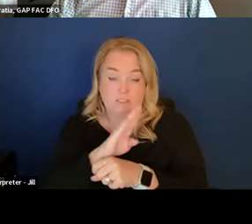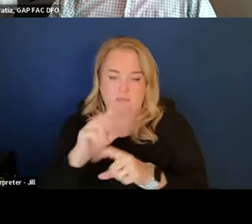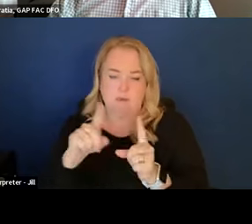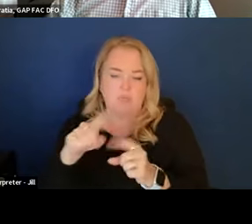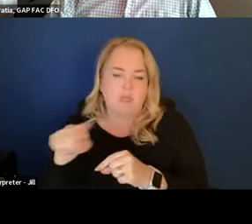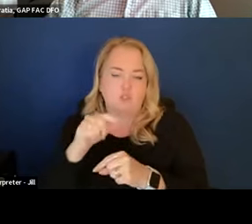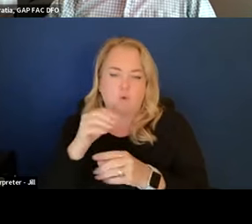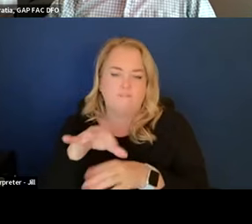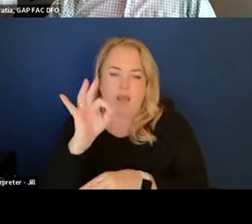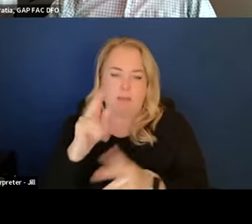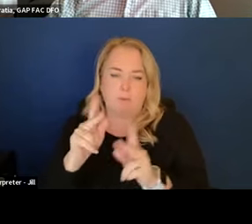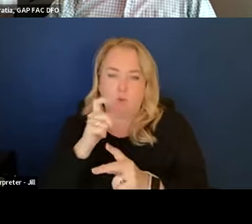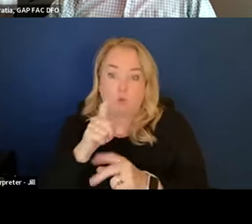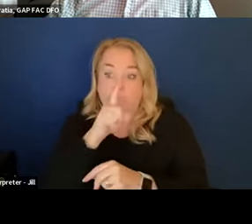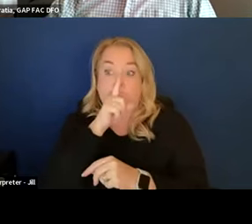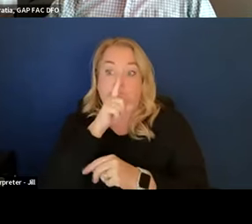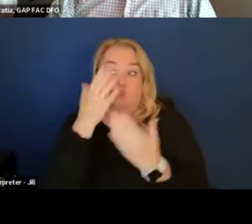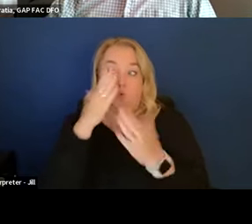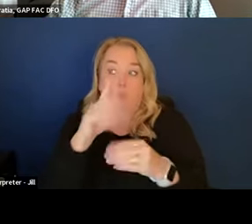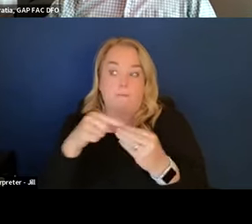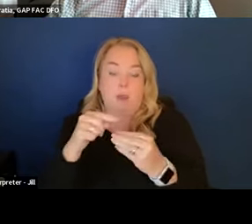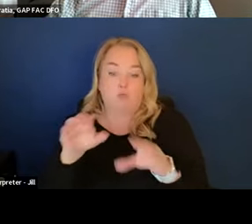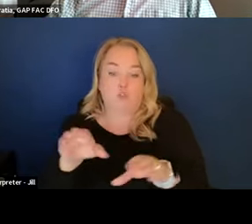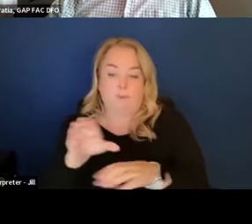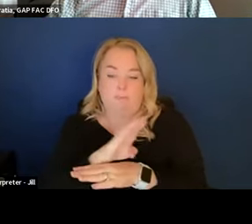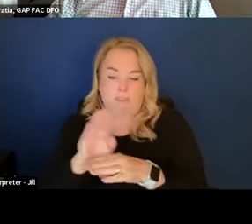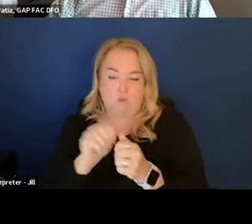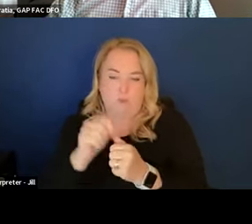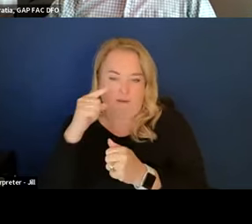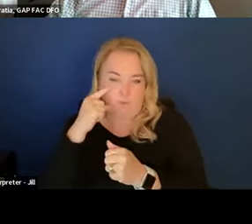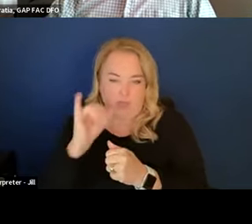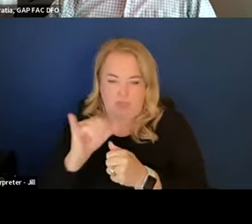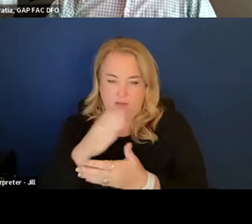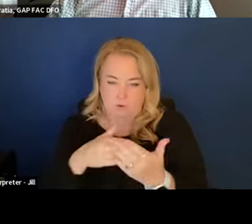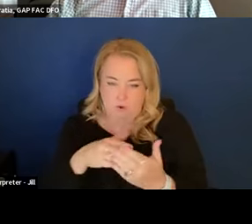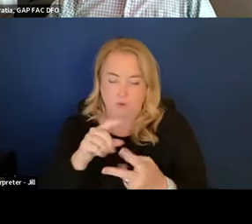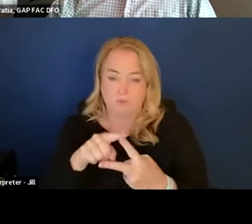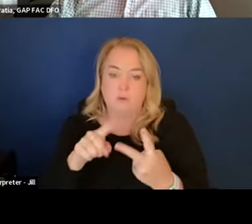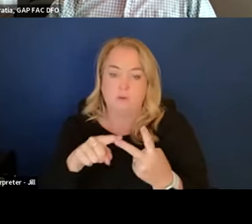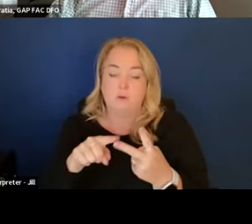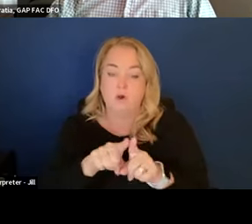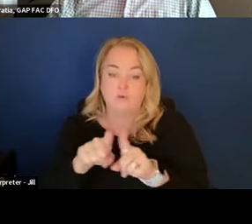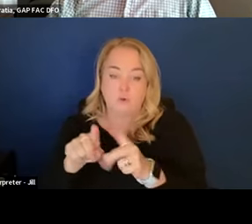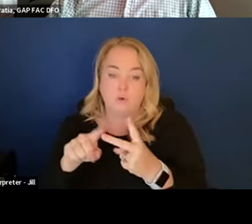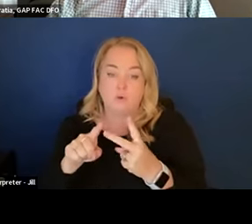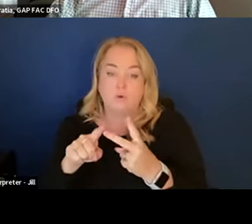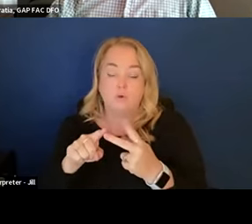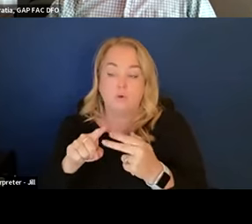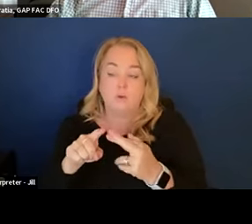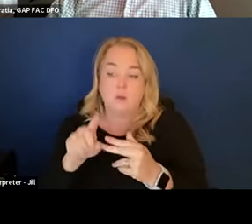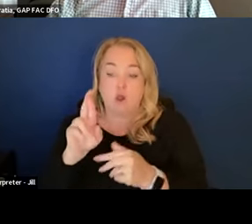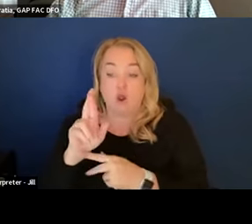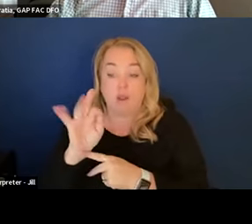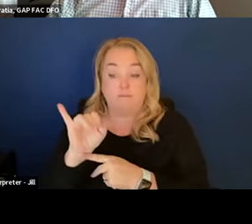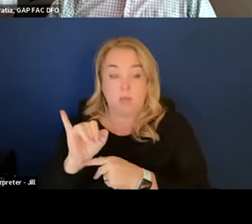find people who don't even know to do business with the government. So I think that's part one. And then I think the other part is that the